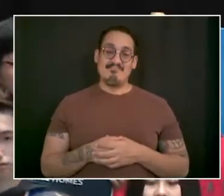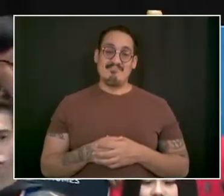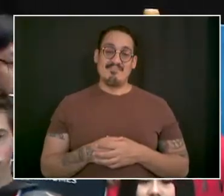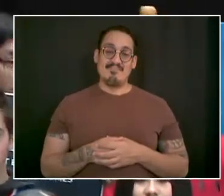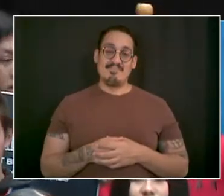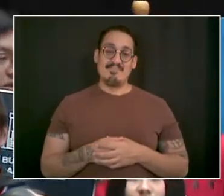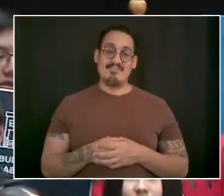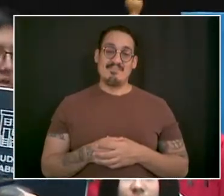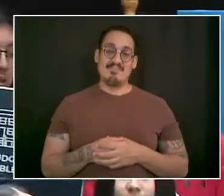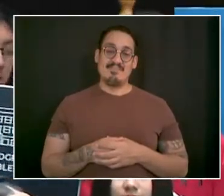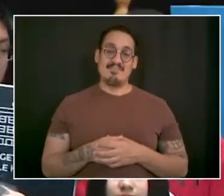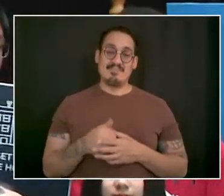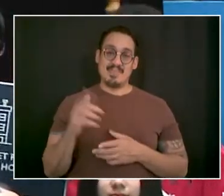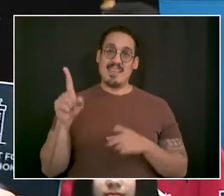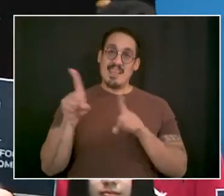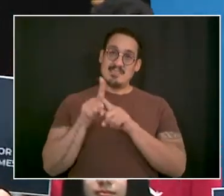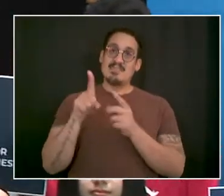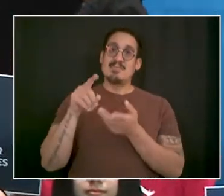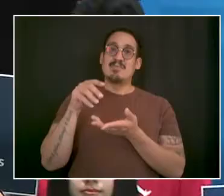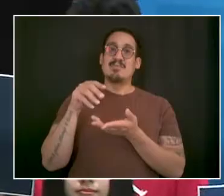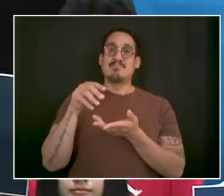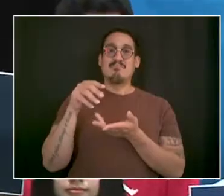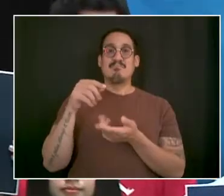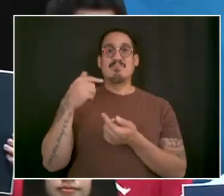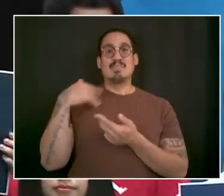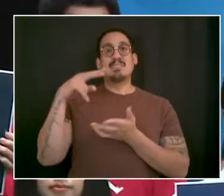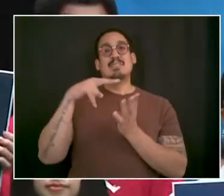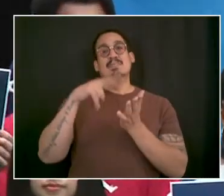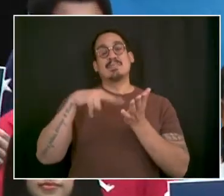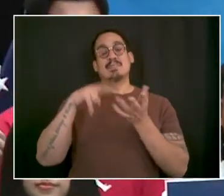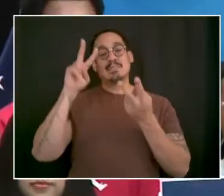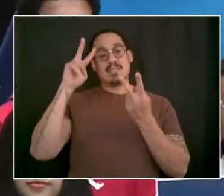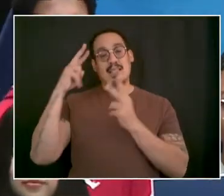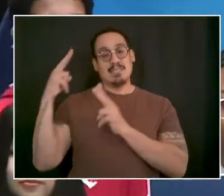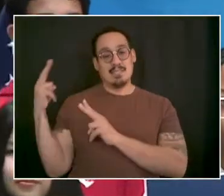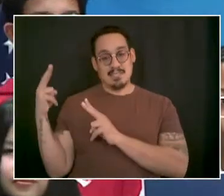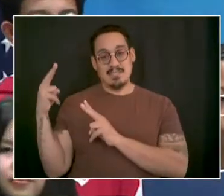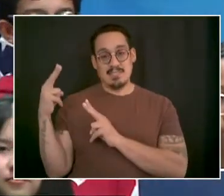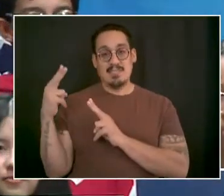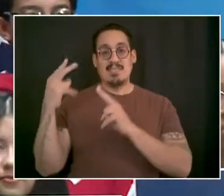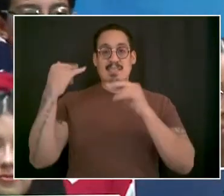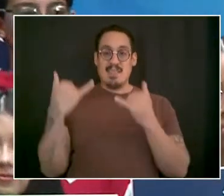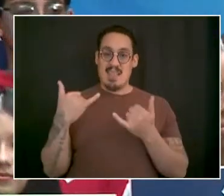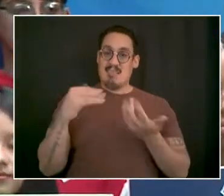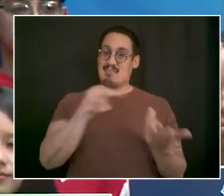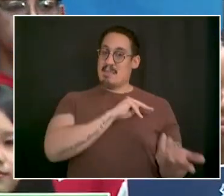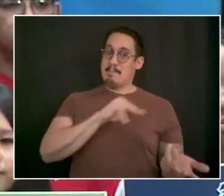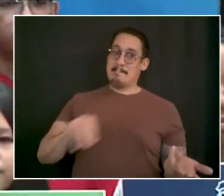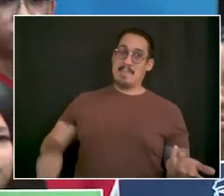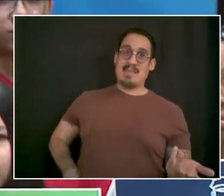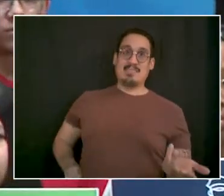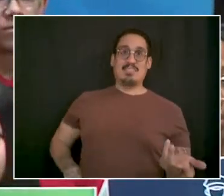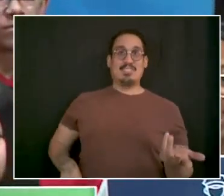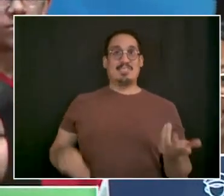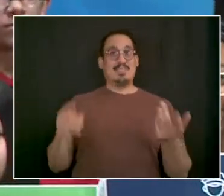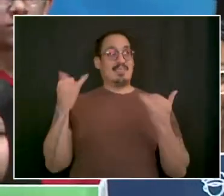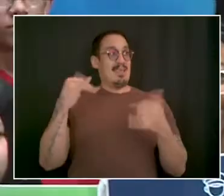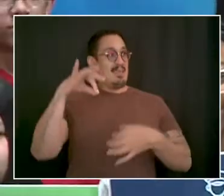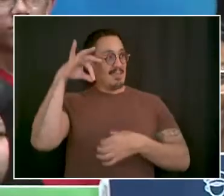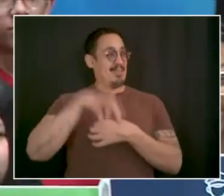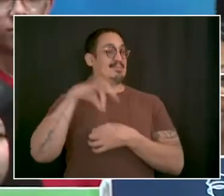that was dyslexic. And now I'm returning as a mayor that's elected.